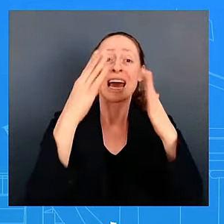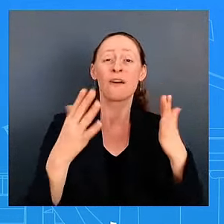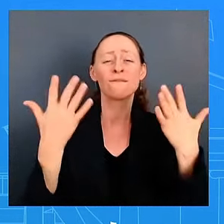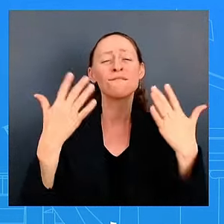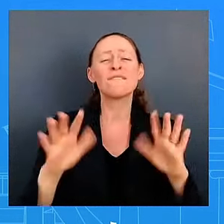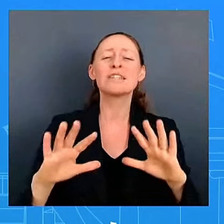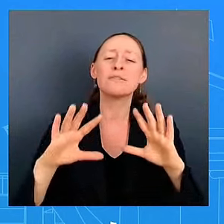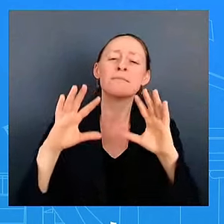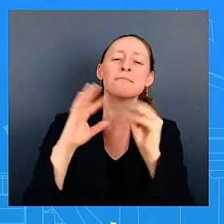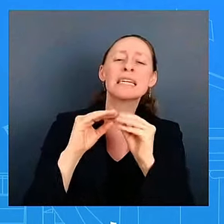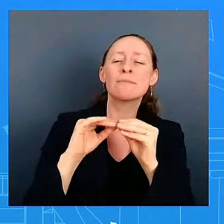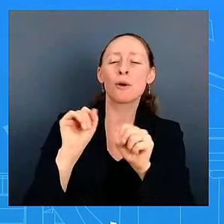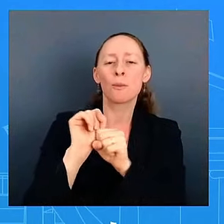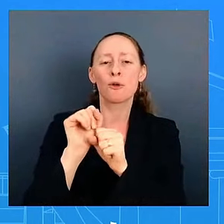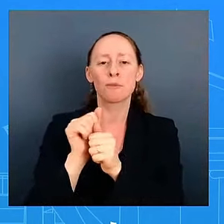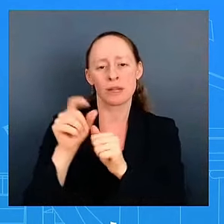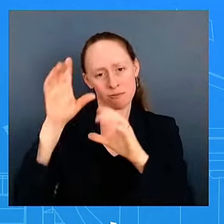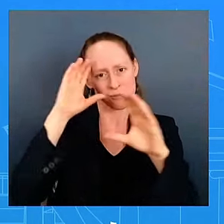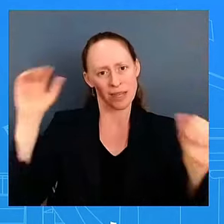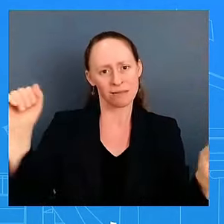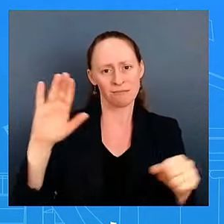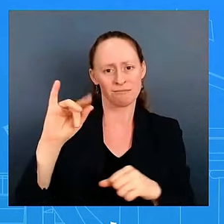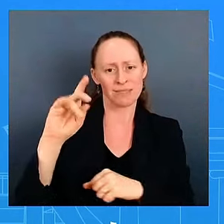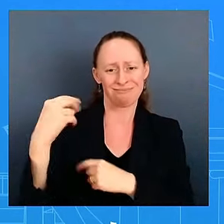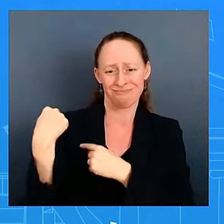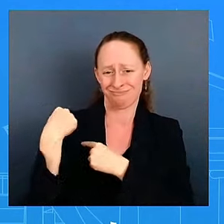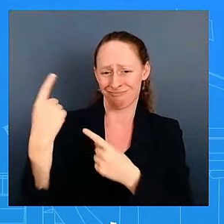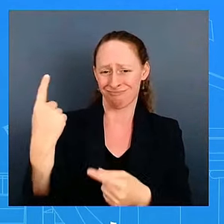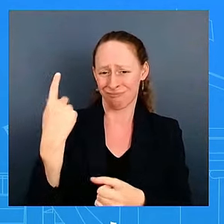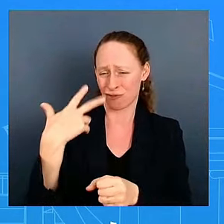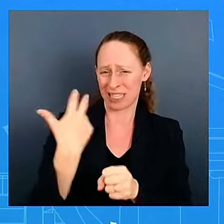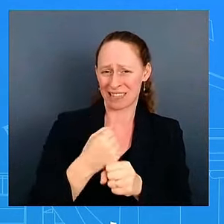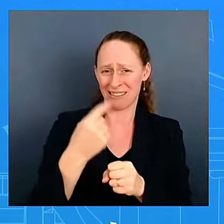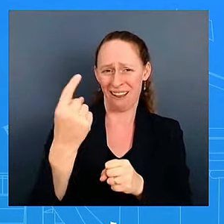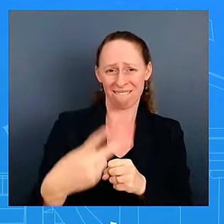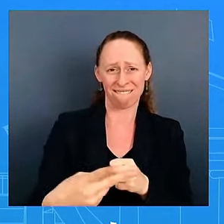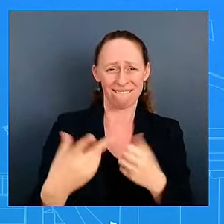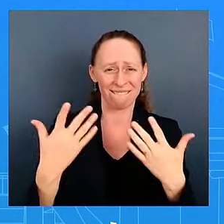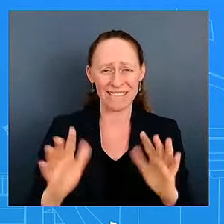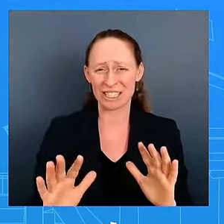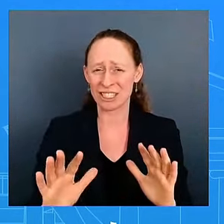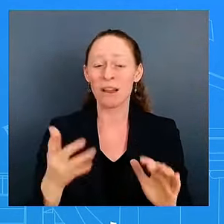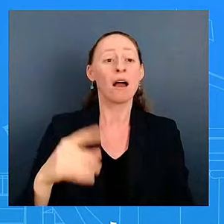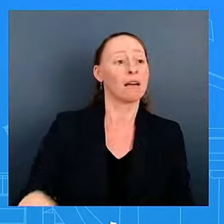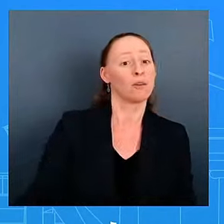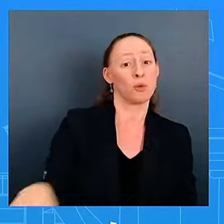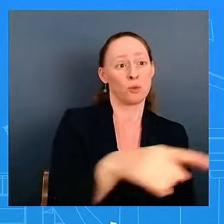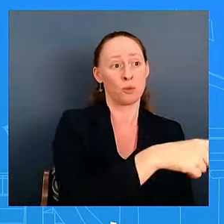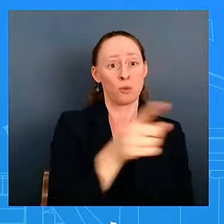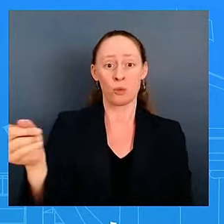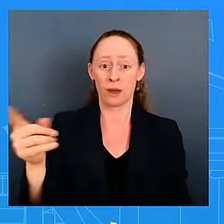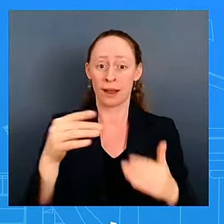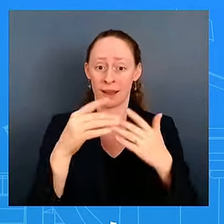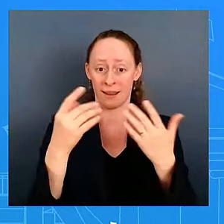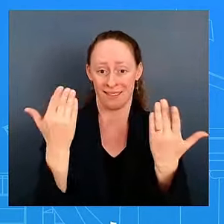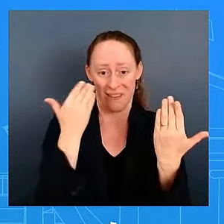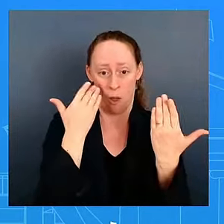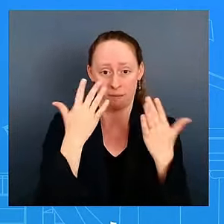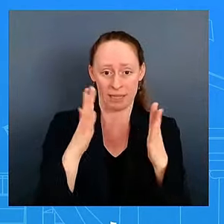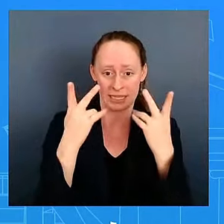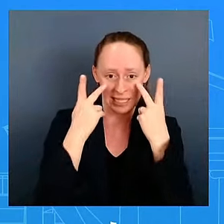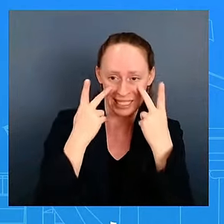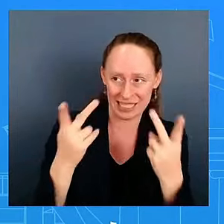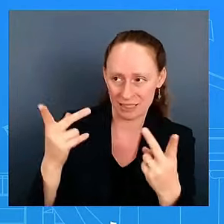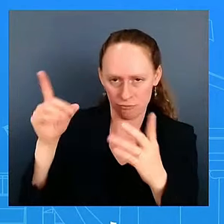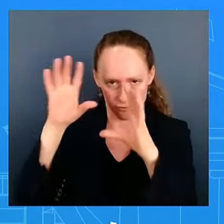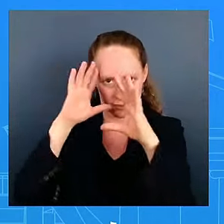the last 3 years. And they know that they are dealing with a president who has been effective and has been able to get things done. I just talked about